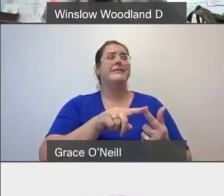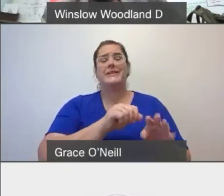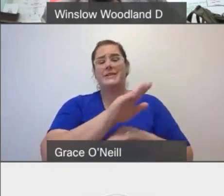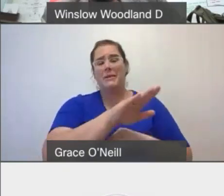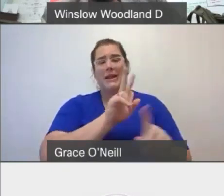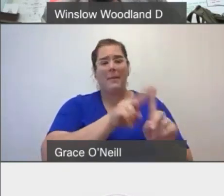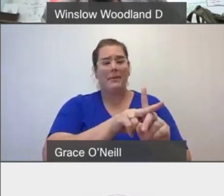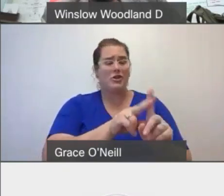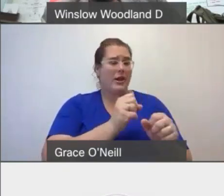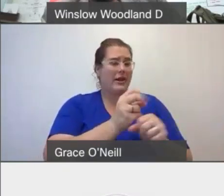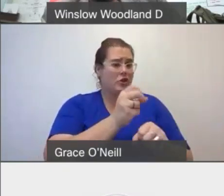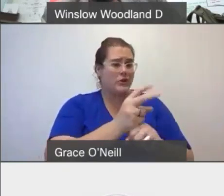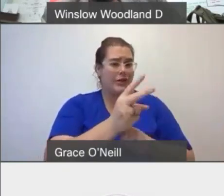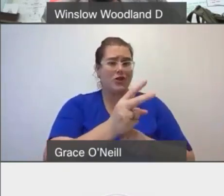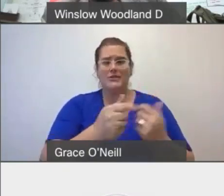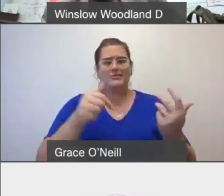it. And,